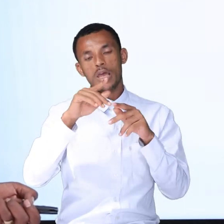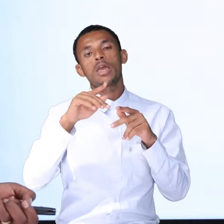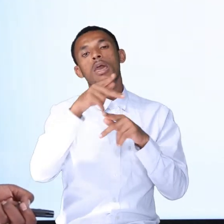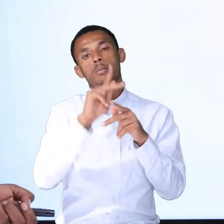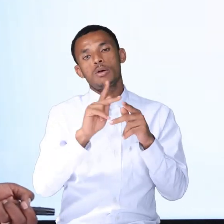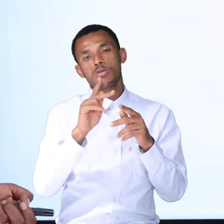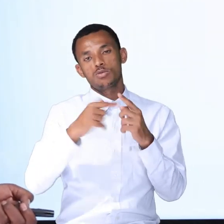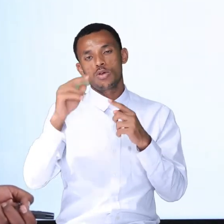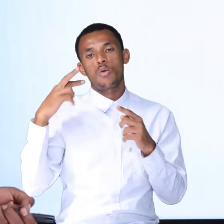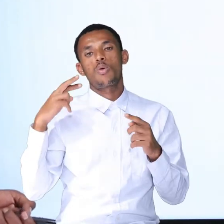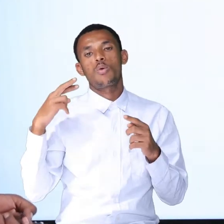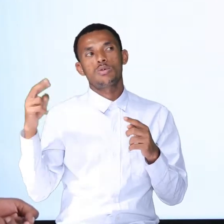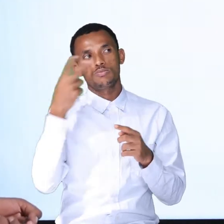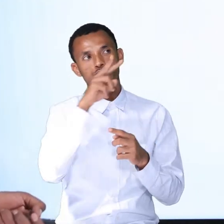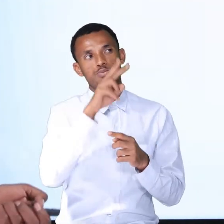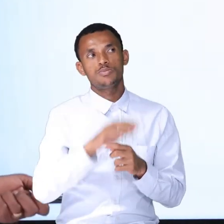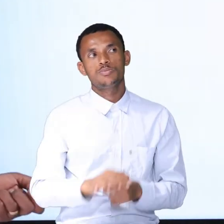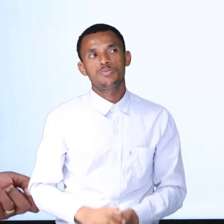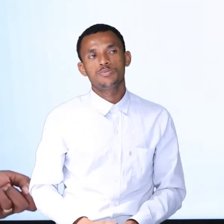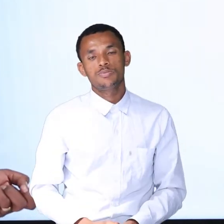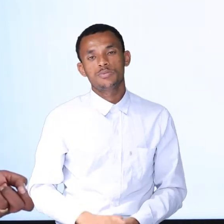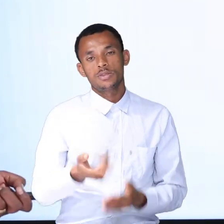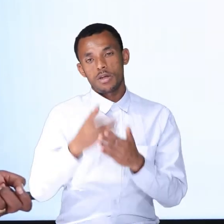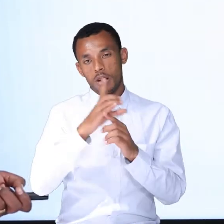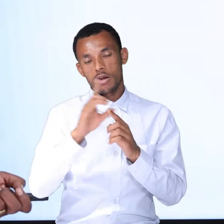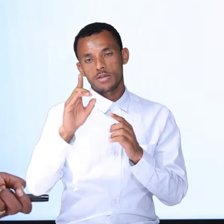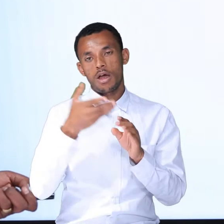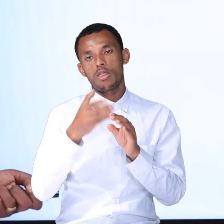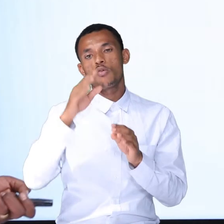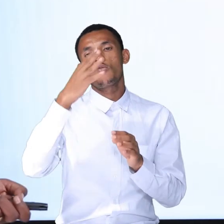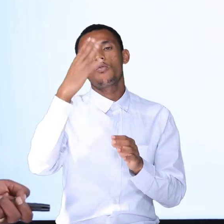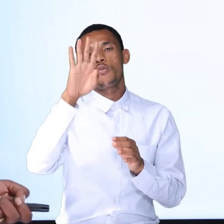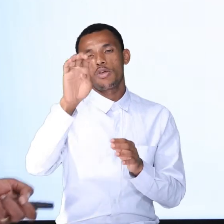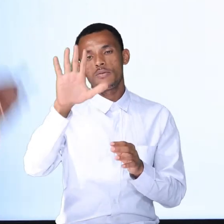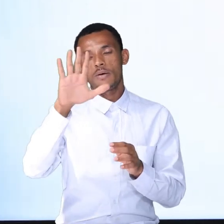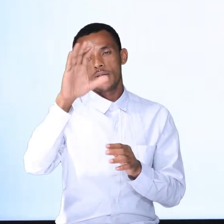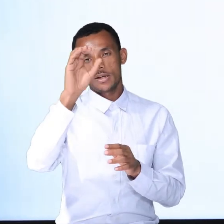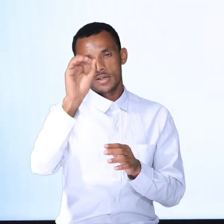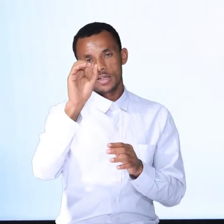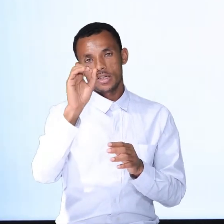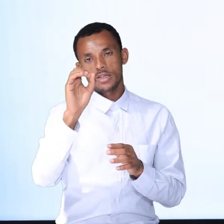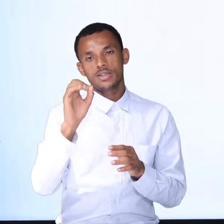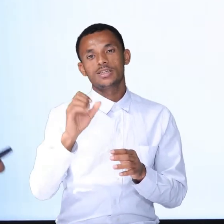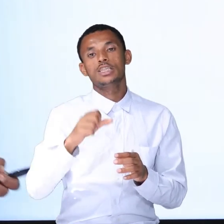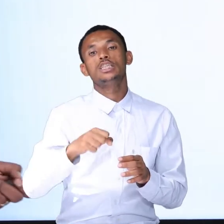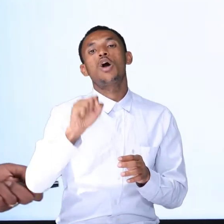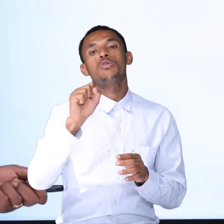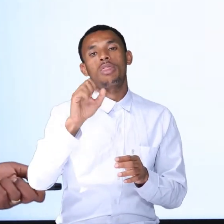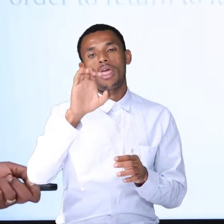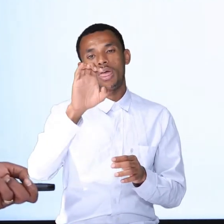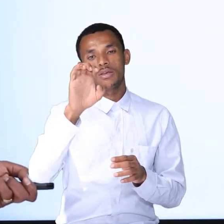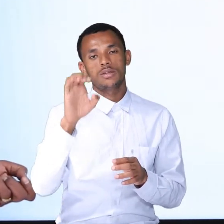course and sailed for 2 kilometers in the direction at 45 degrees southeast.